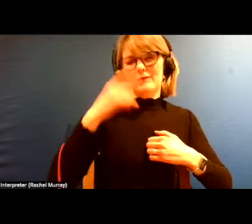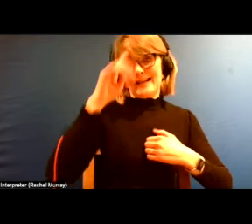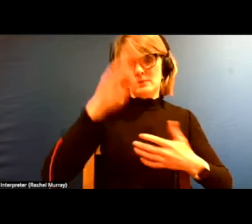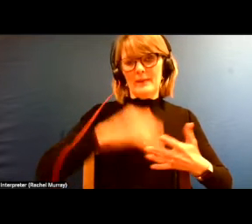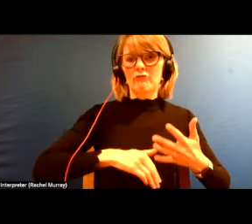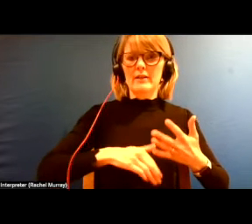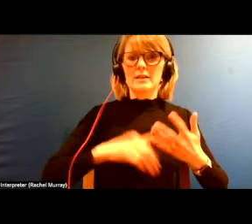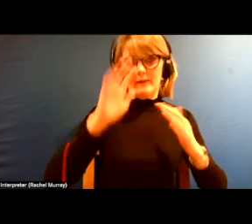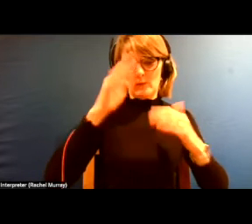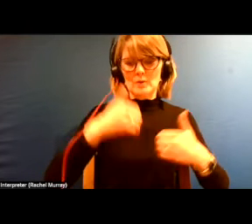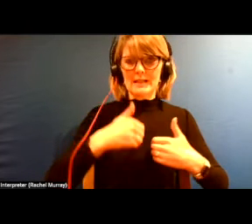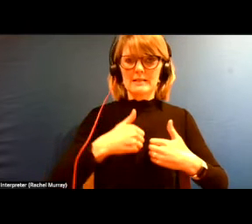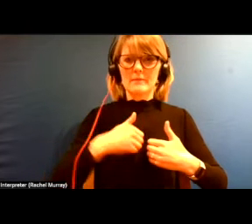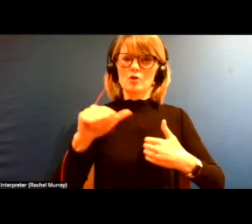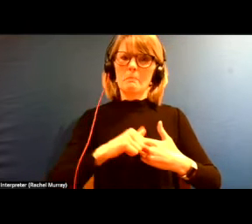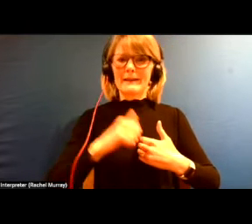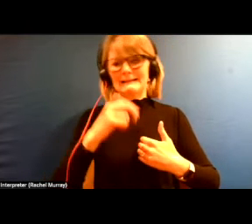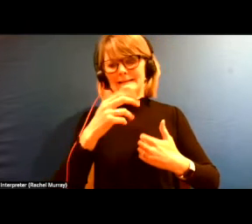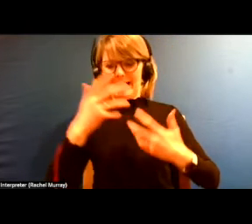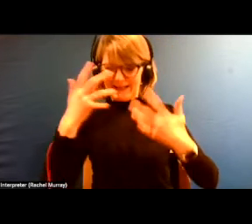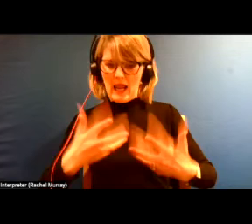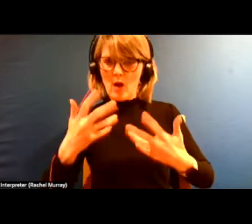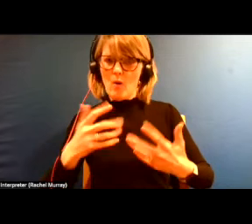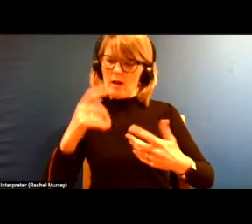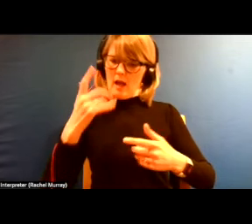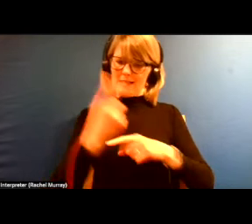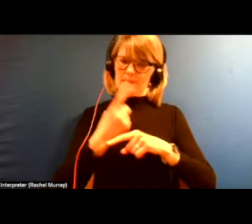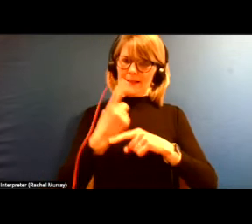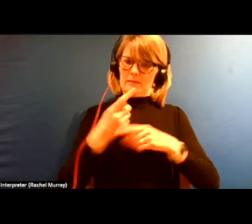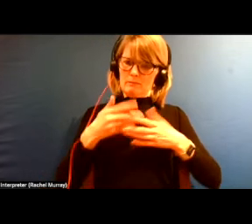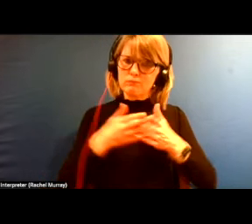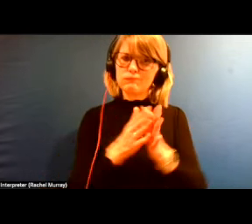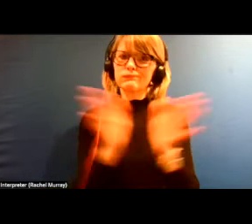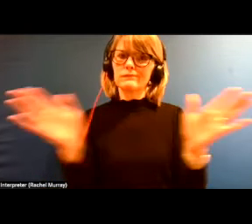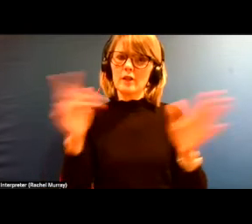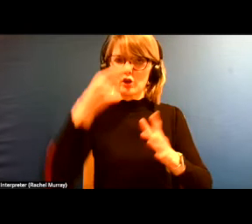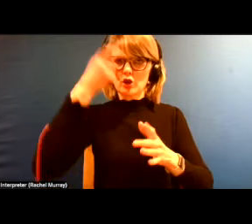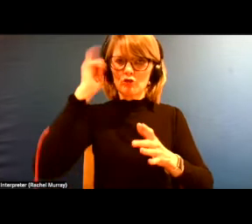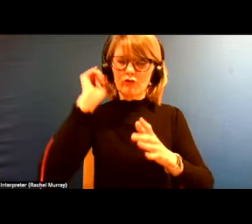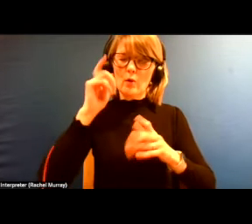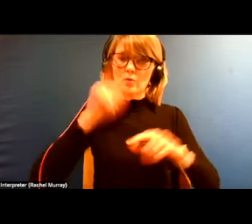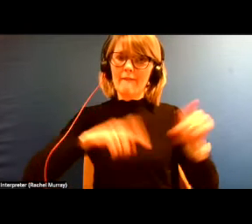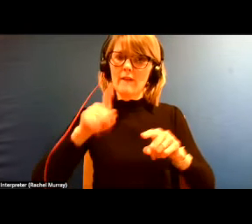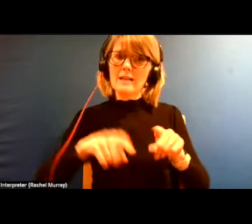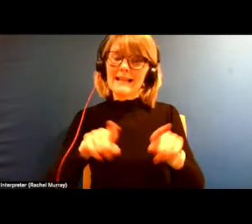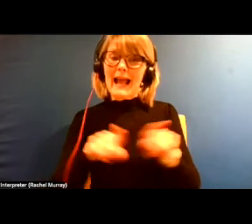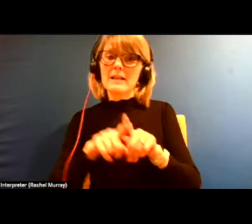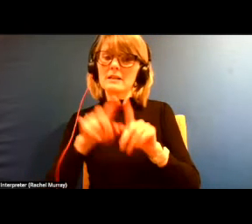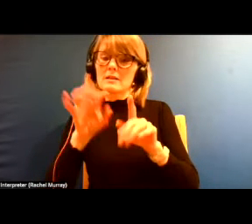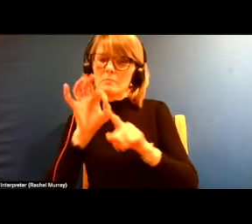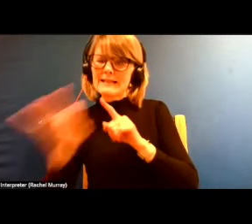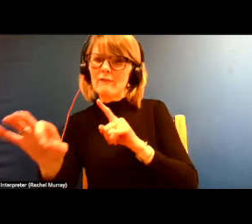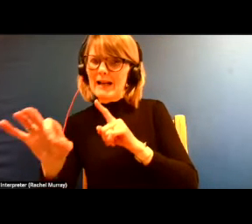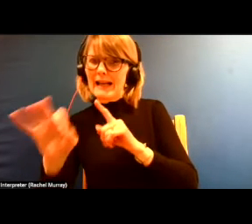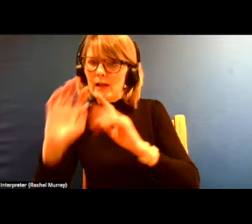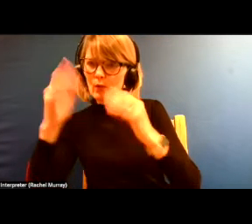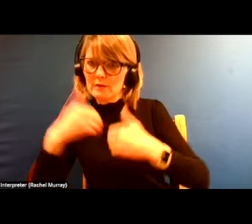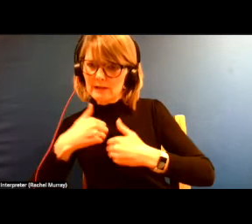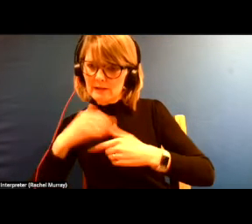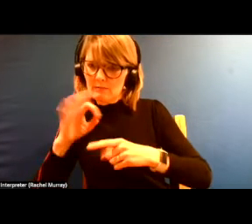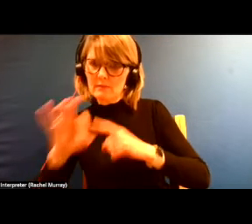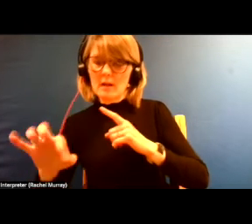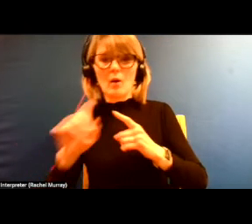so that it's clear that I speak broadly about neurodiversity and specifically about autism. We shall hear later from others who